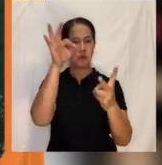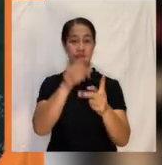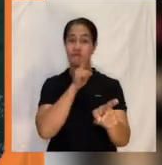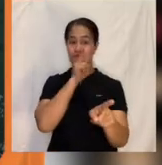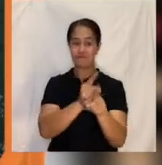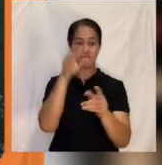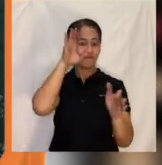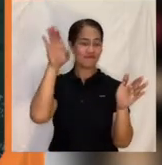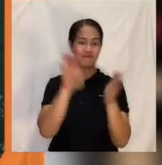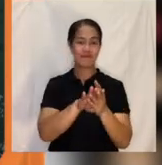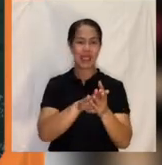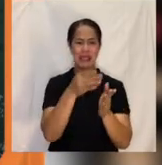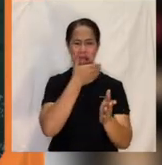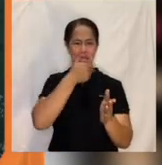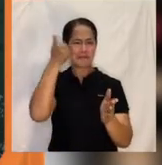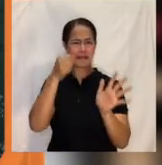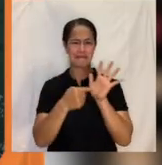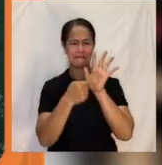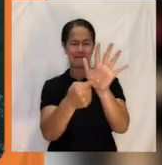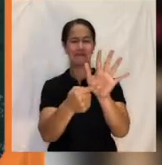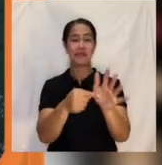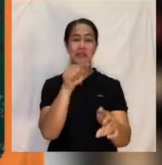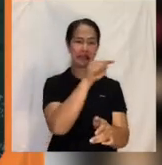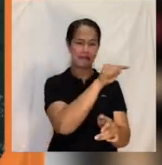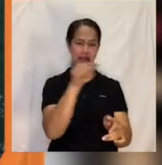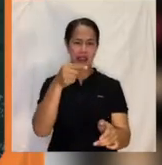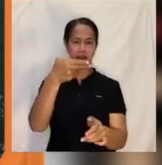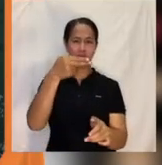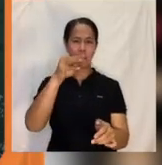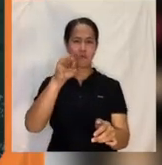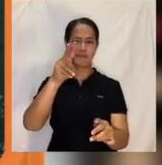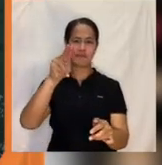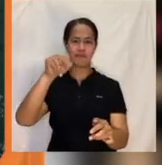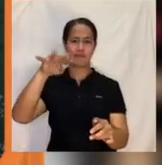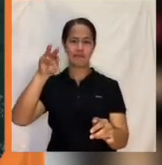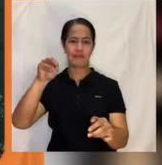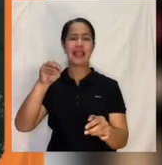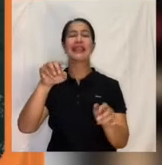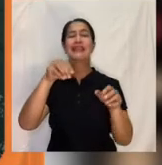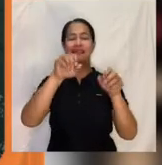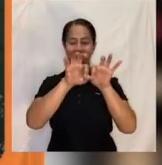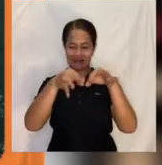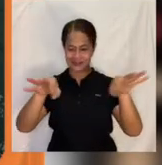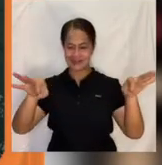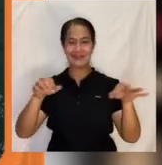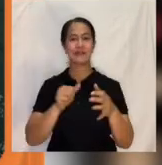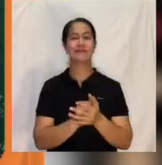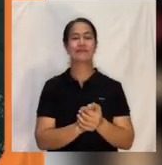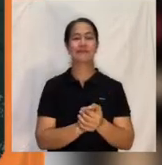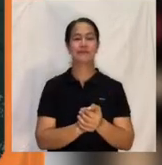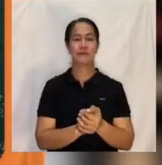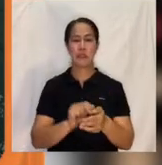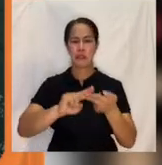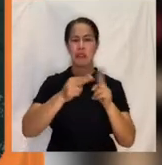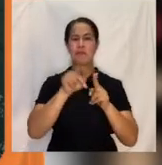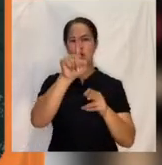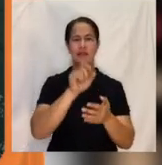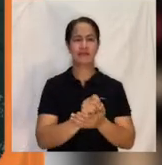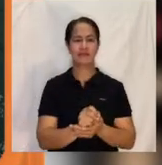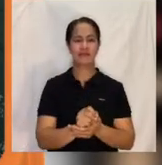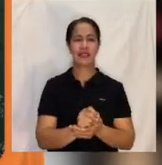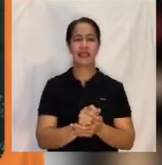Choose the correct picture that best represents the underlined homonym in the sentence. Number